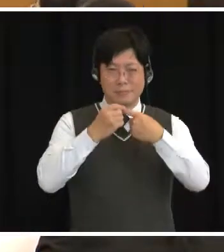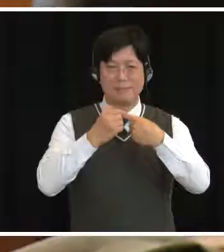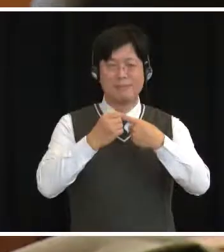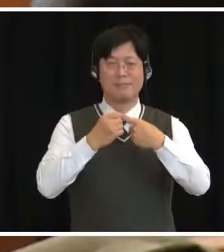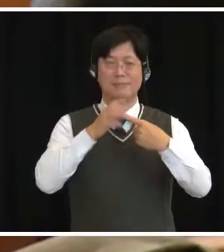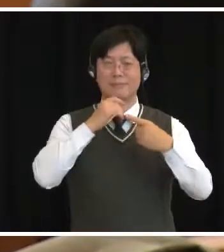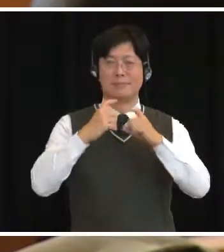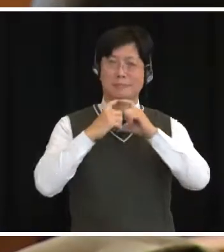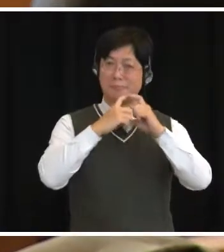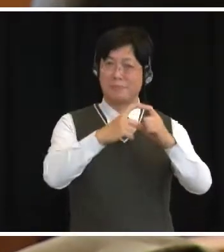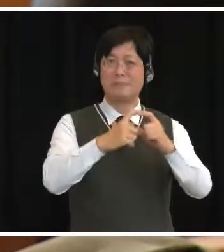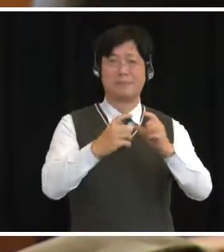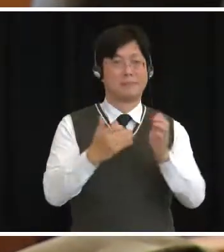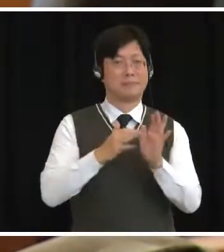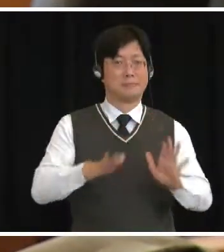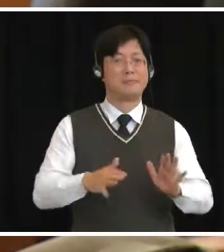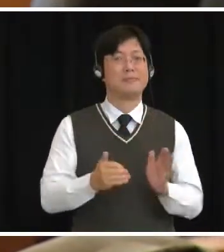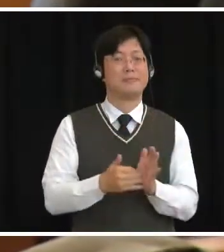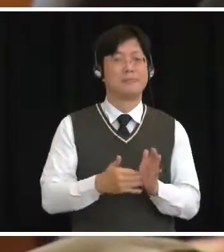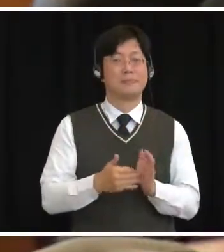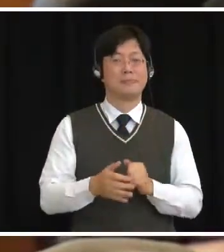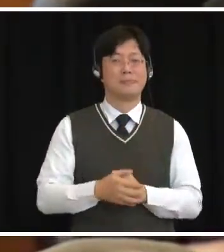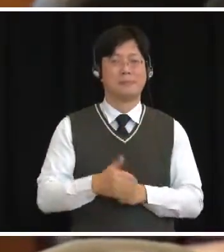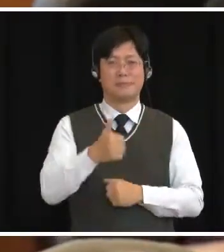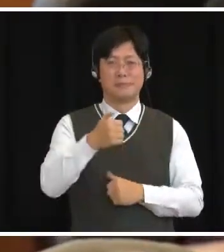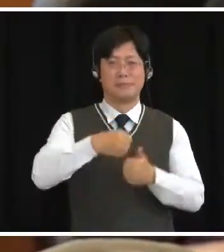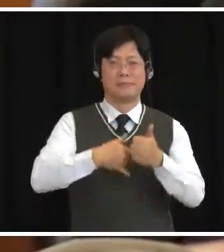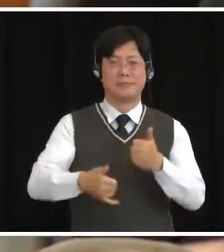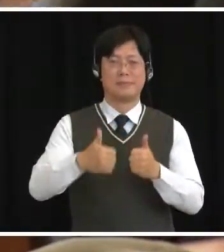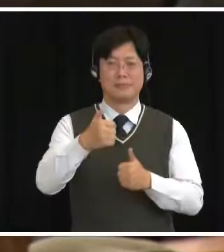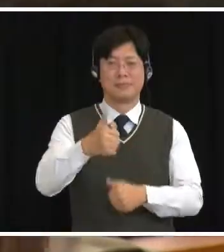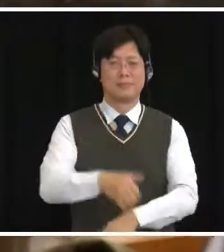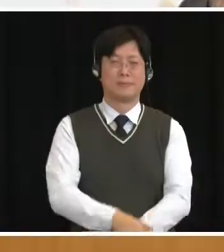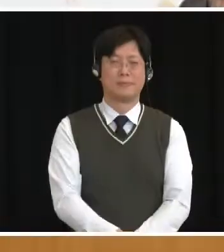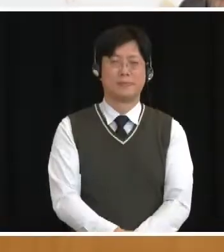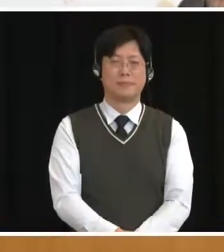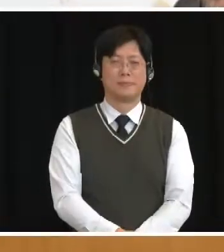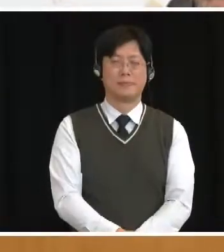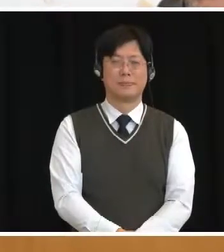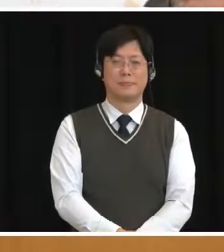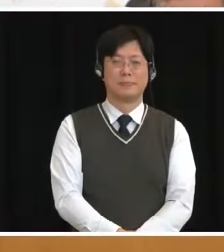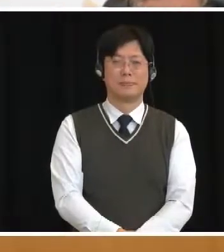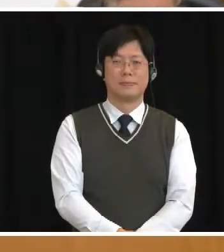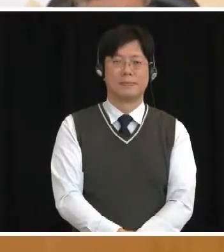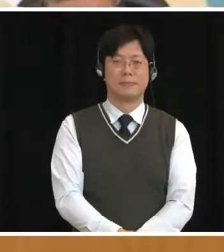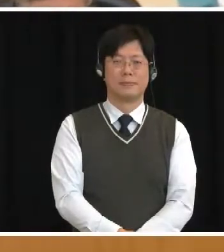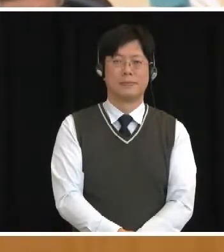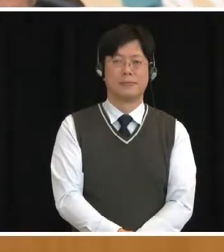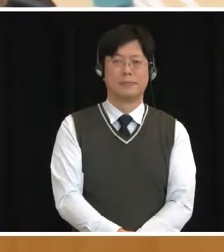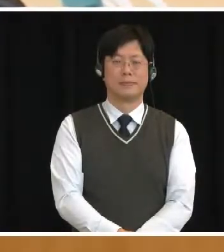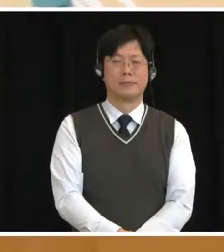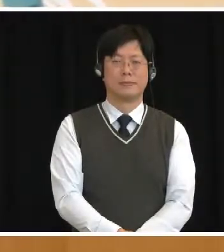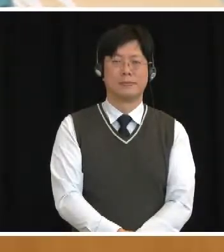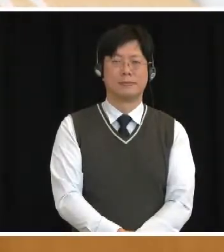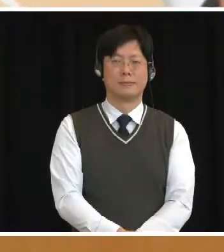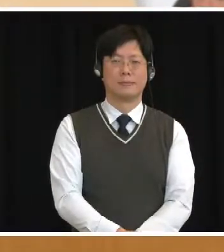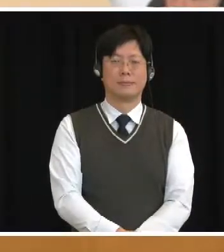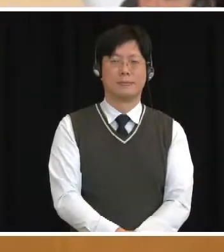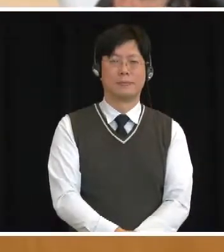In that case, I think we will end here in response to your first round of questions. Thank